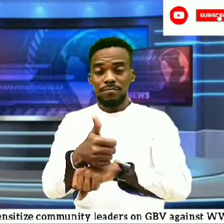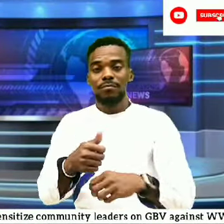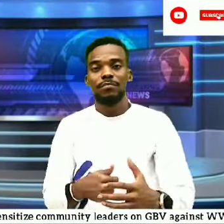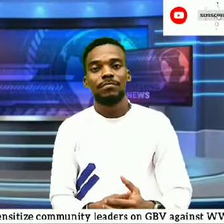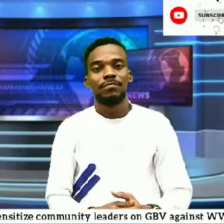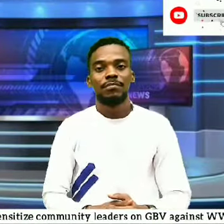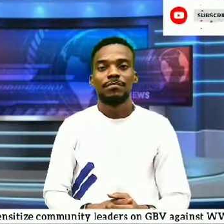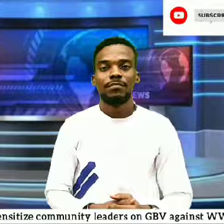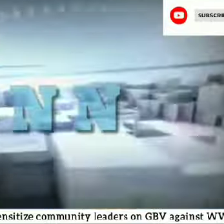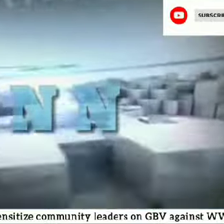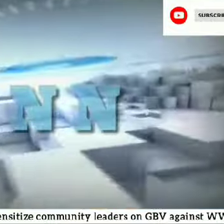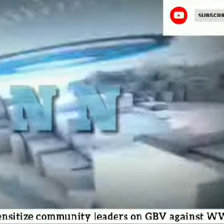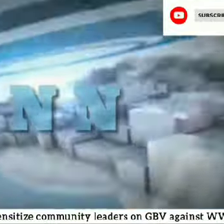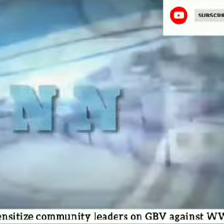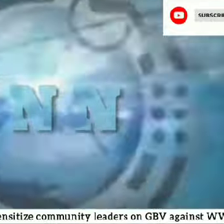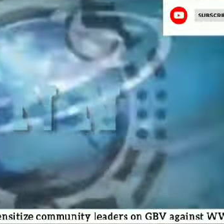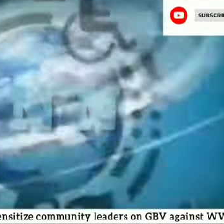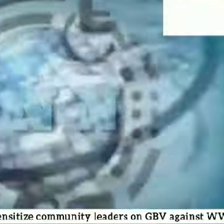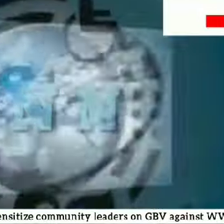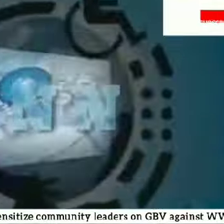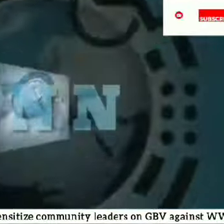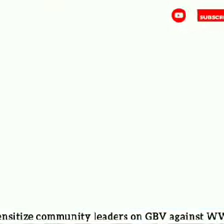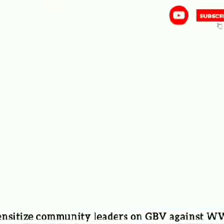-based violence within the Davis across the movement for sexual abuse and other good of also sexual